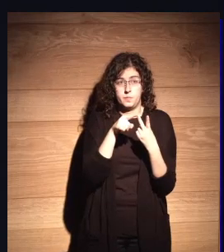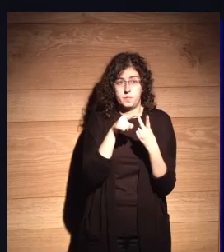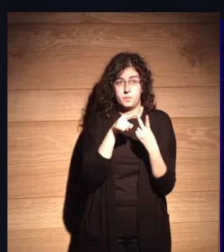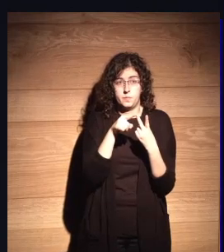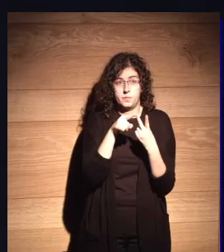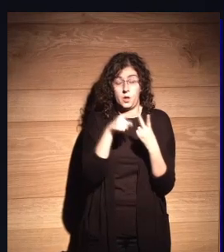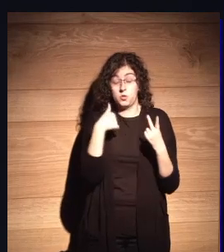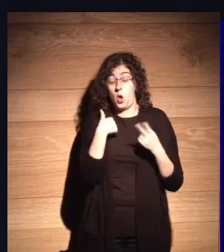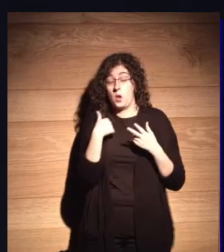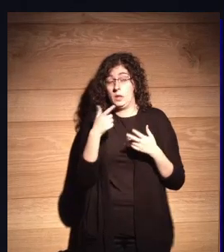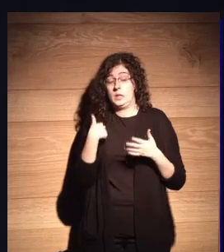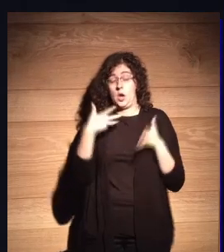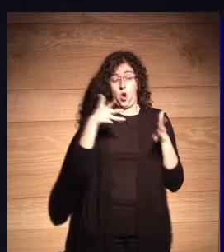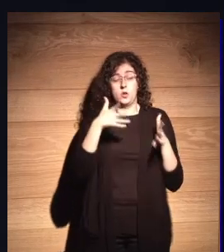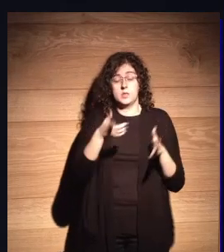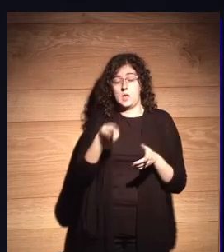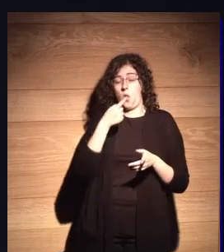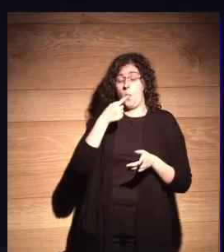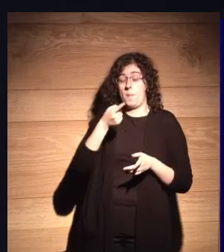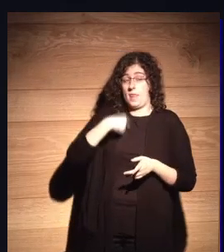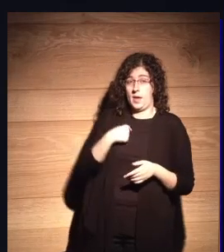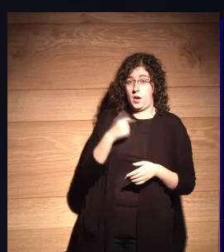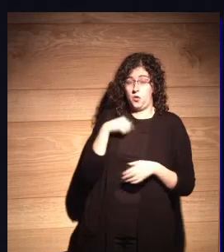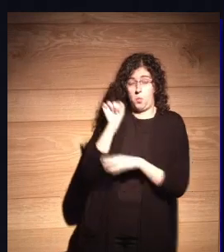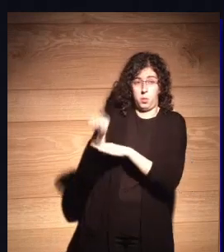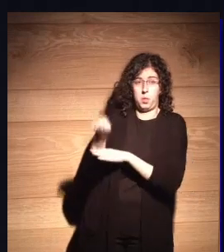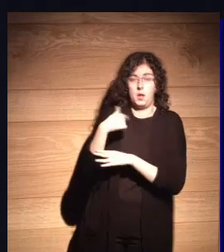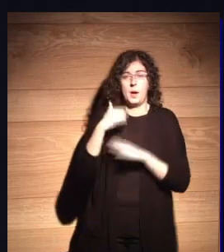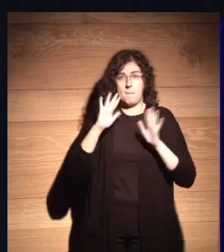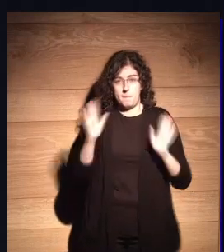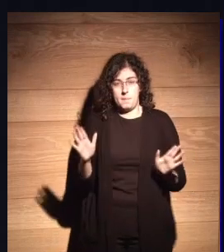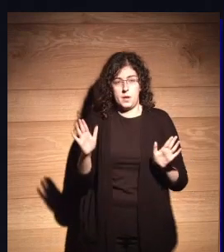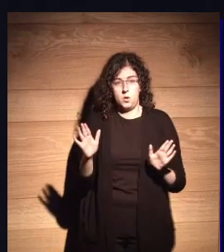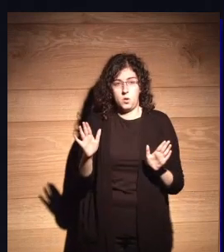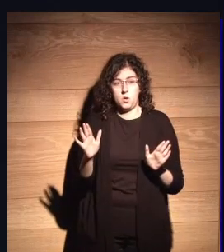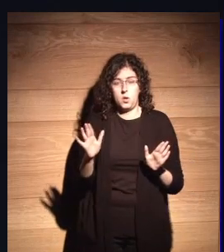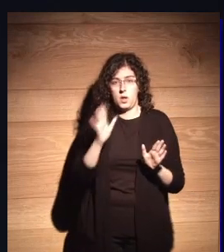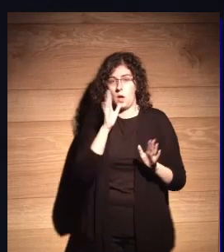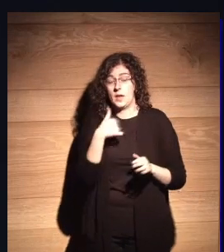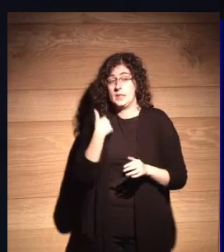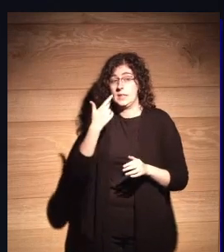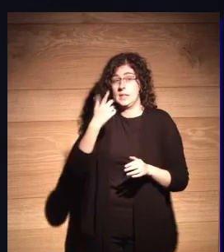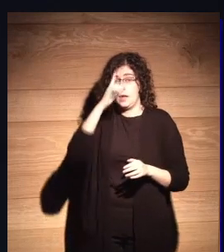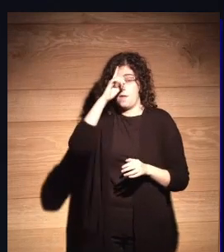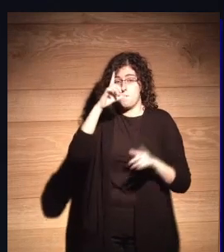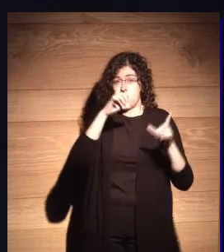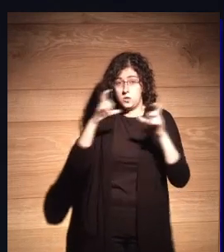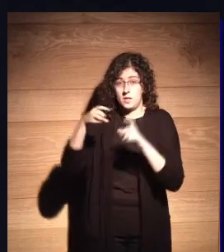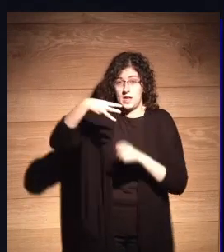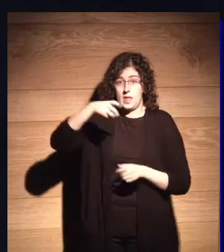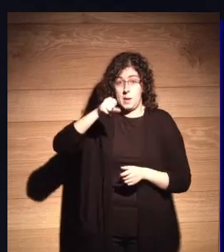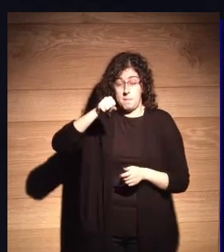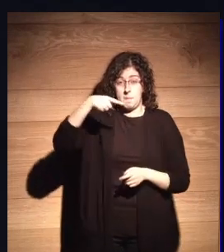I was very interested in Magnum Photos was because Henri Cartier-Bresson was one of the